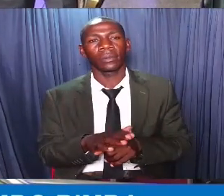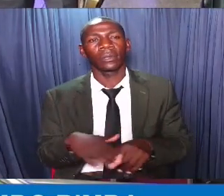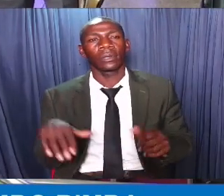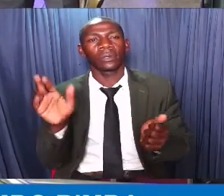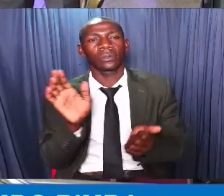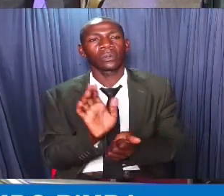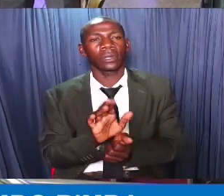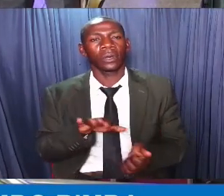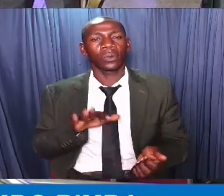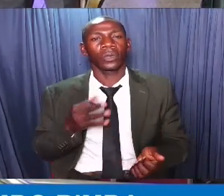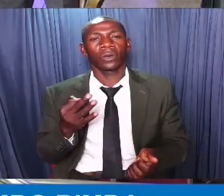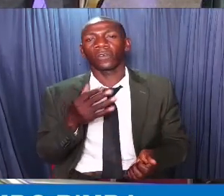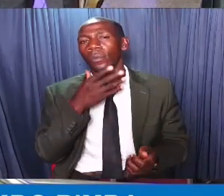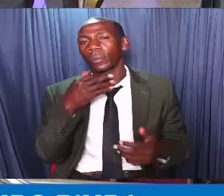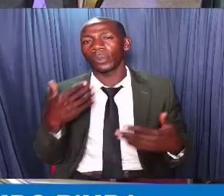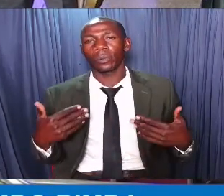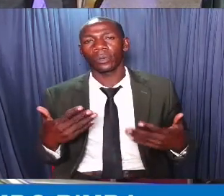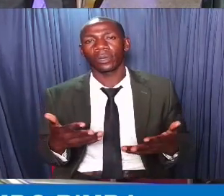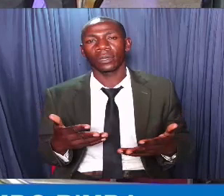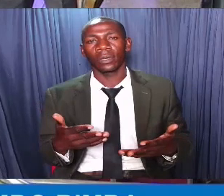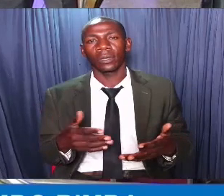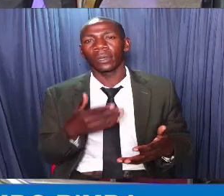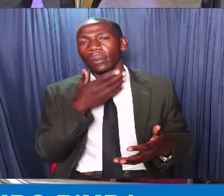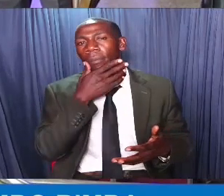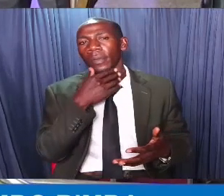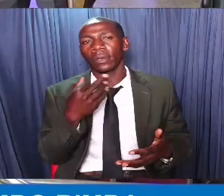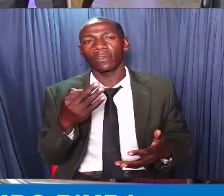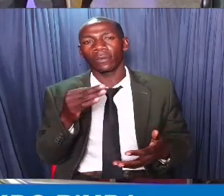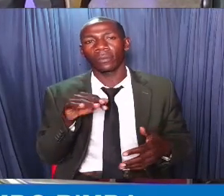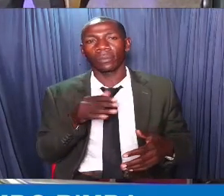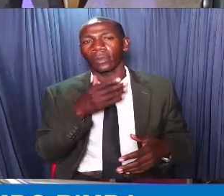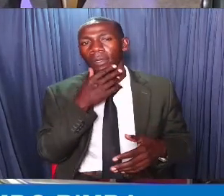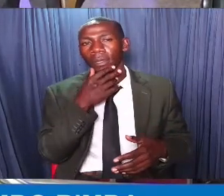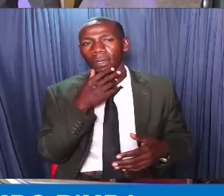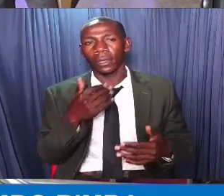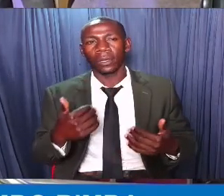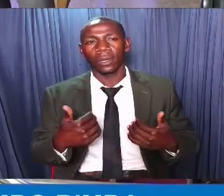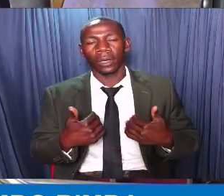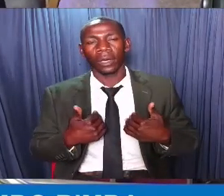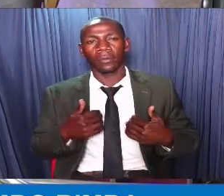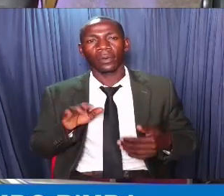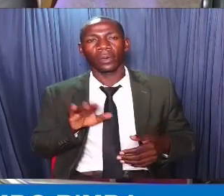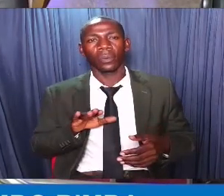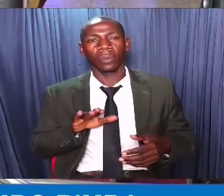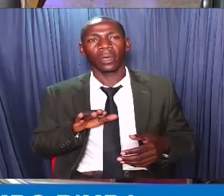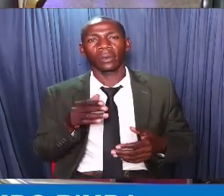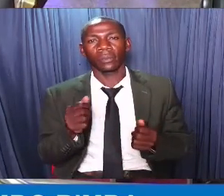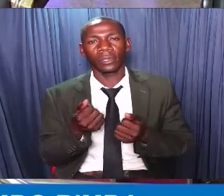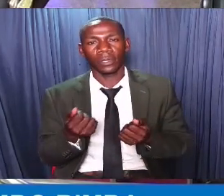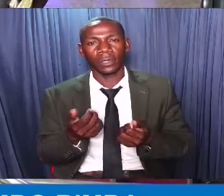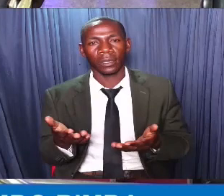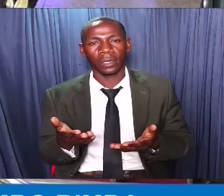ni kunasa wake za watu. Their work is bribing people's wives. Na waume za watu. And people's husbands. Wako wamama wana biashara humu. They are women with